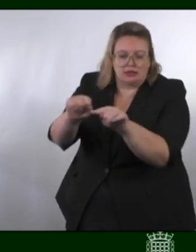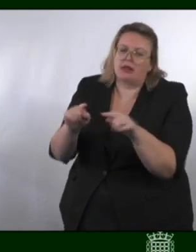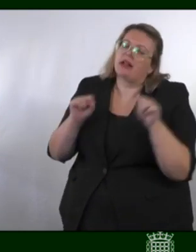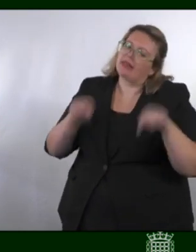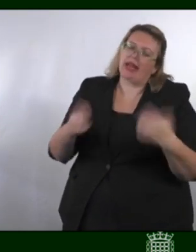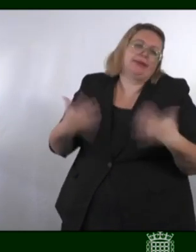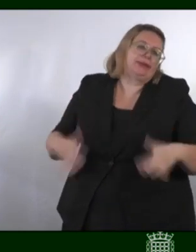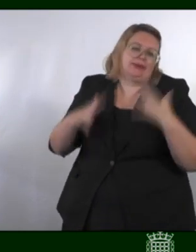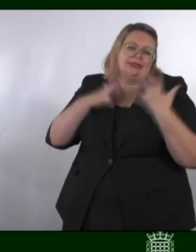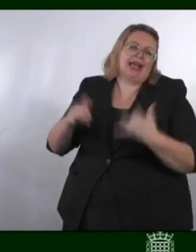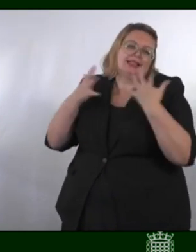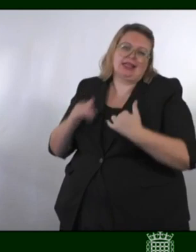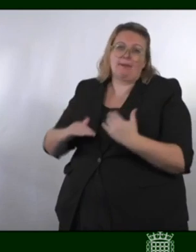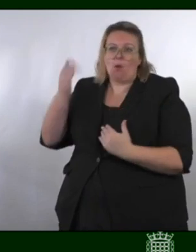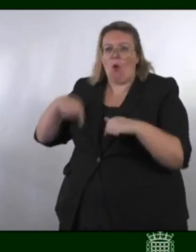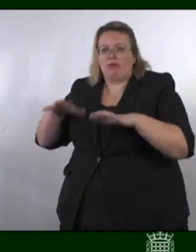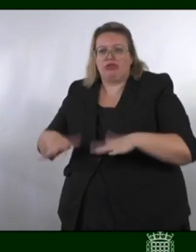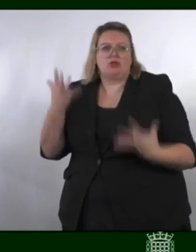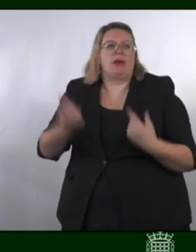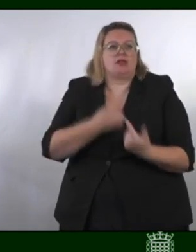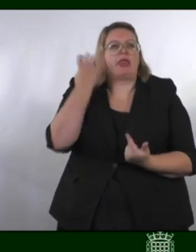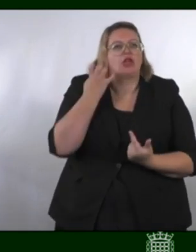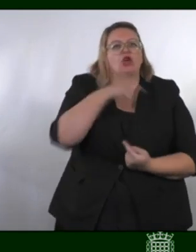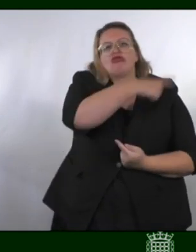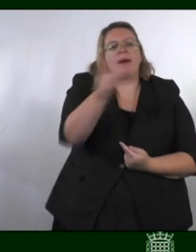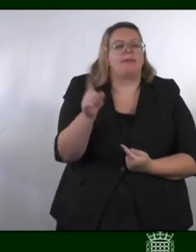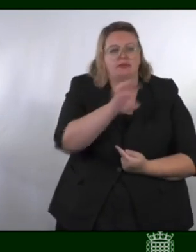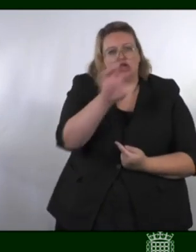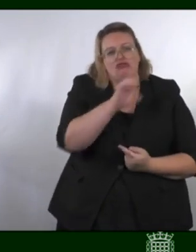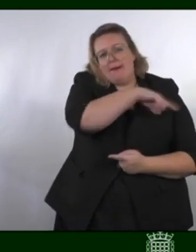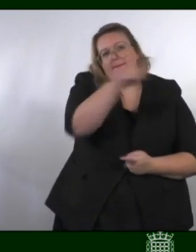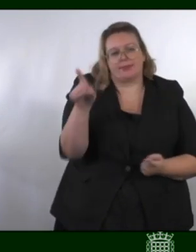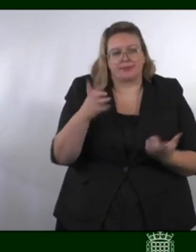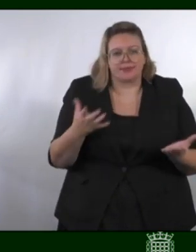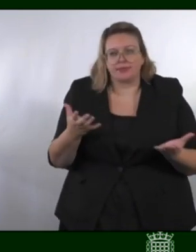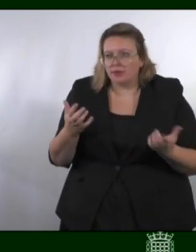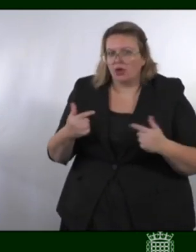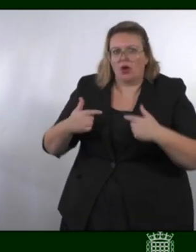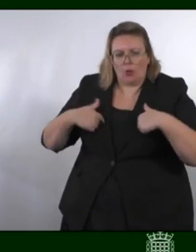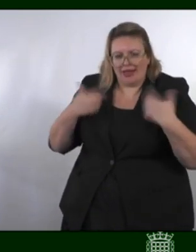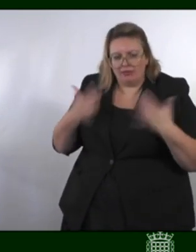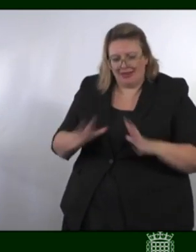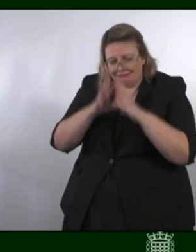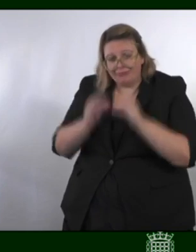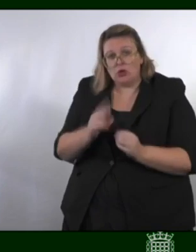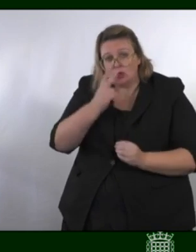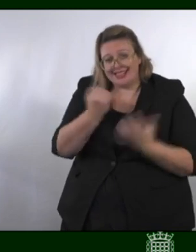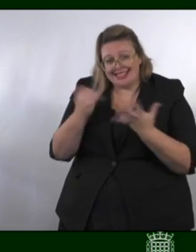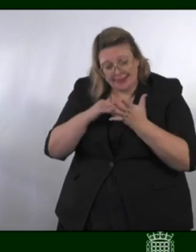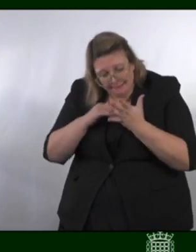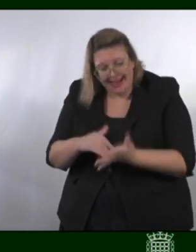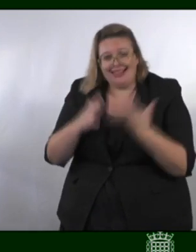tested, I think, 26 million people so far. We've conducted 26 million tests,